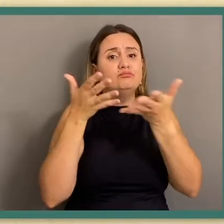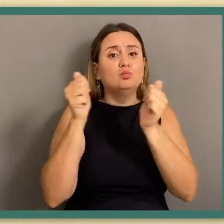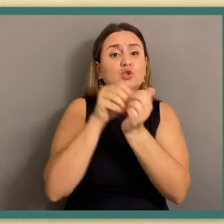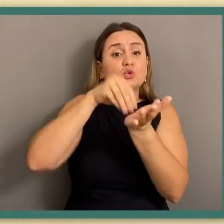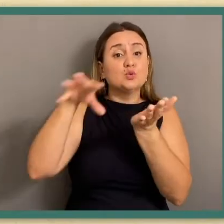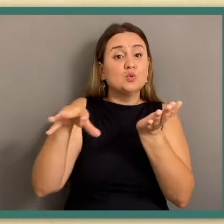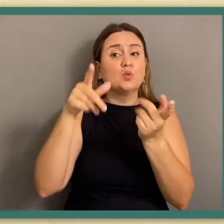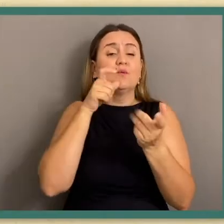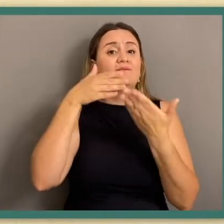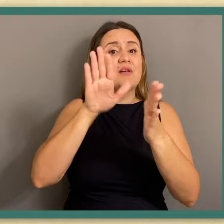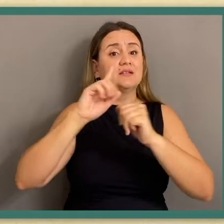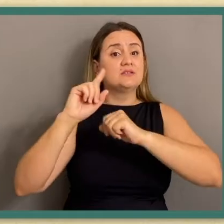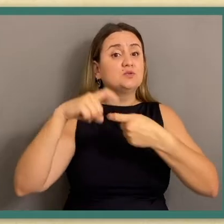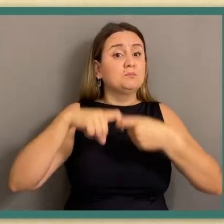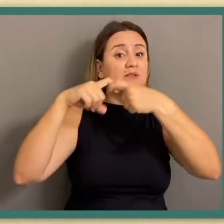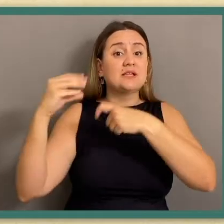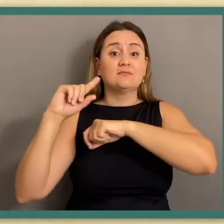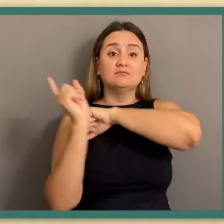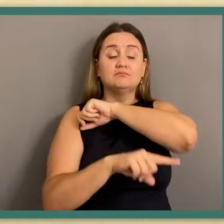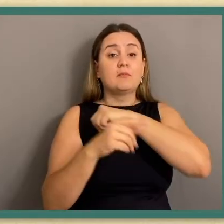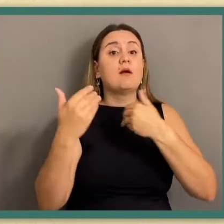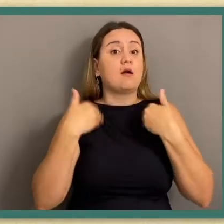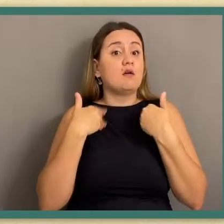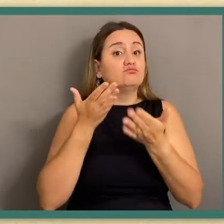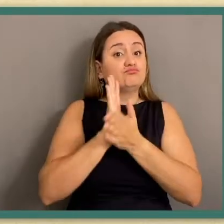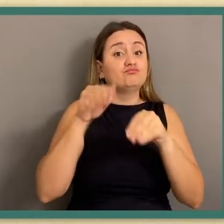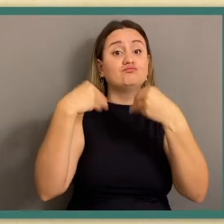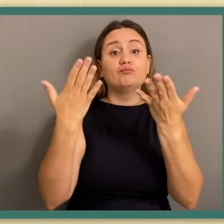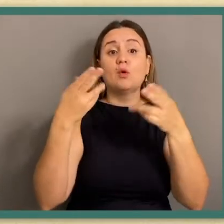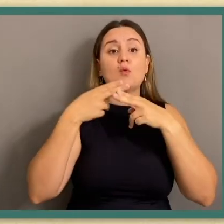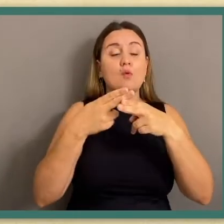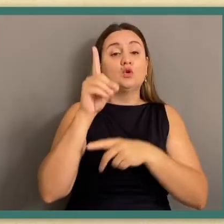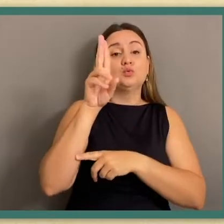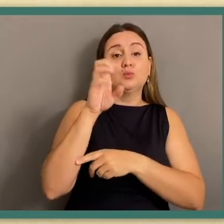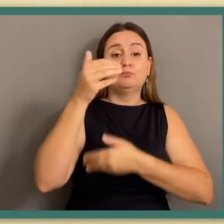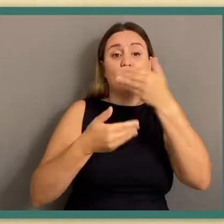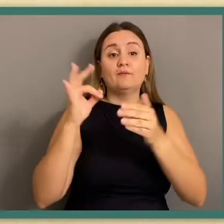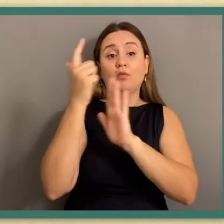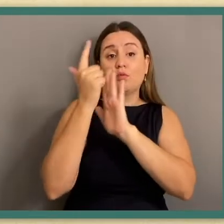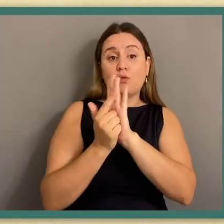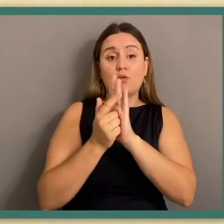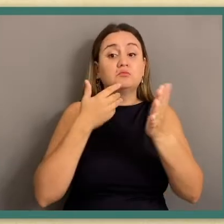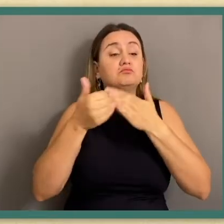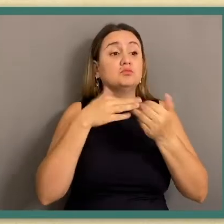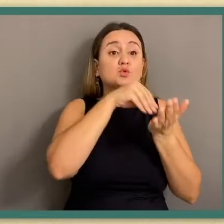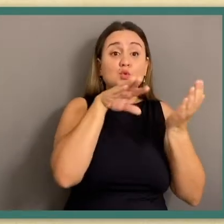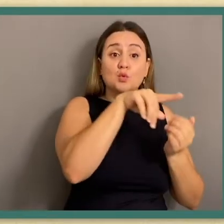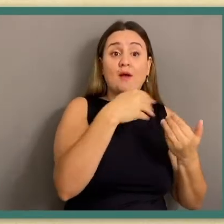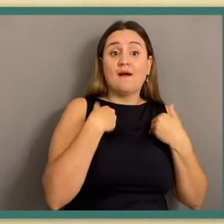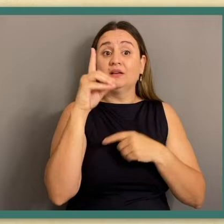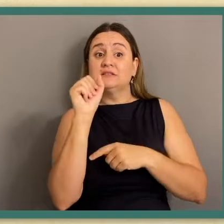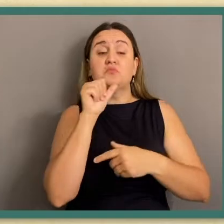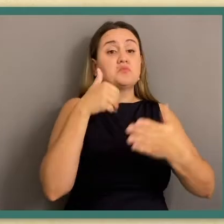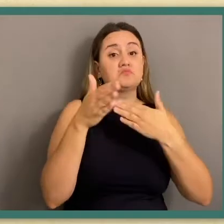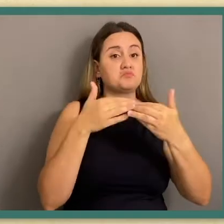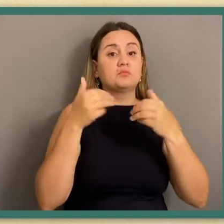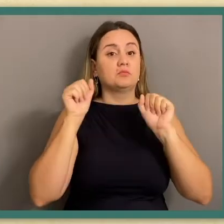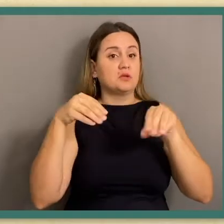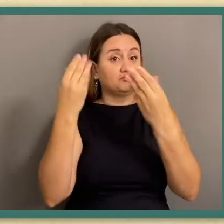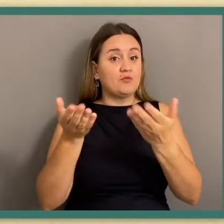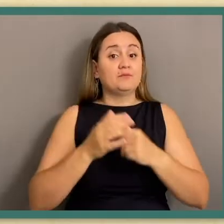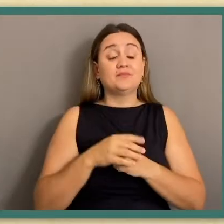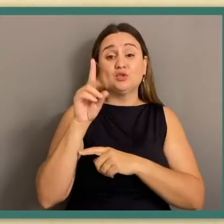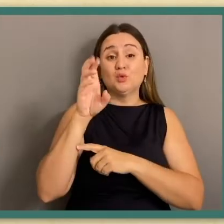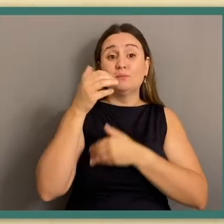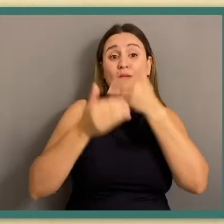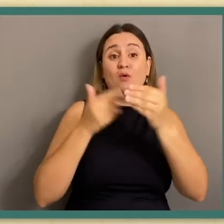all students facing suspension or expulsion are entitled to due process of law, whether or not the student has a disability.